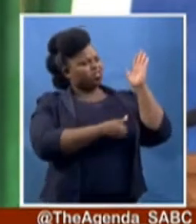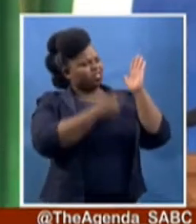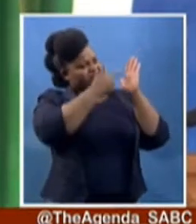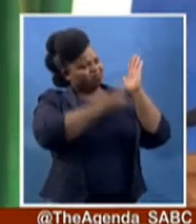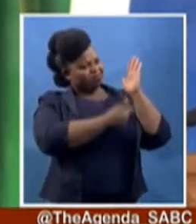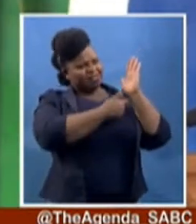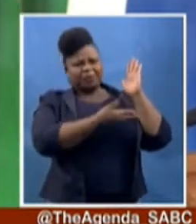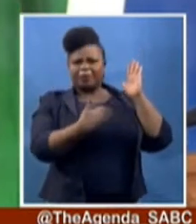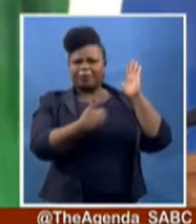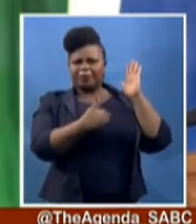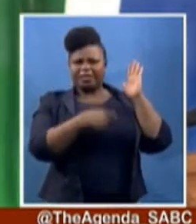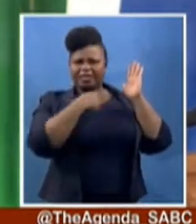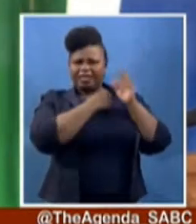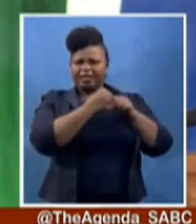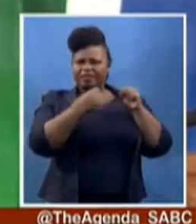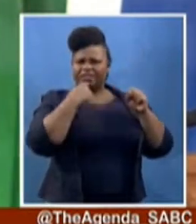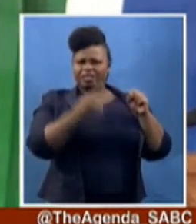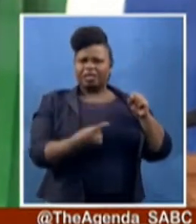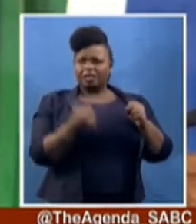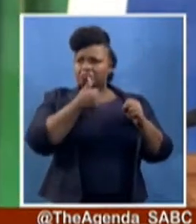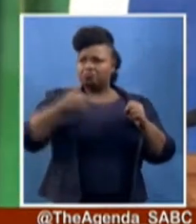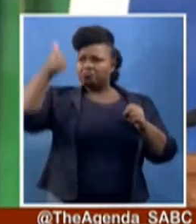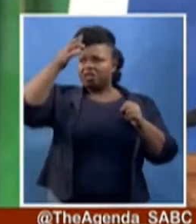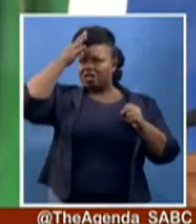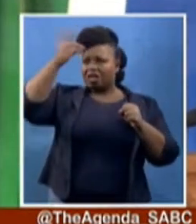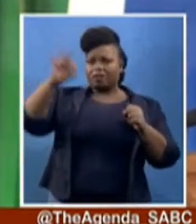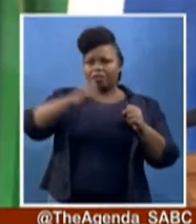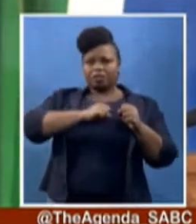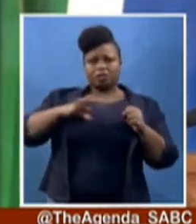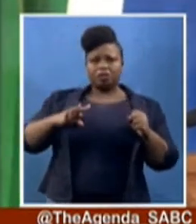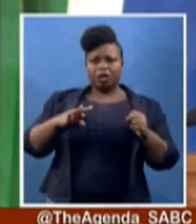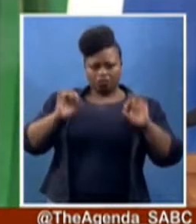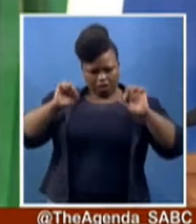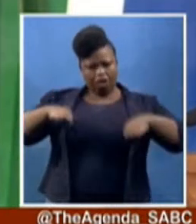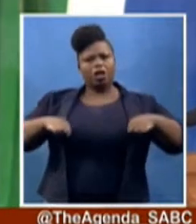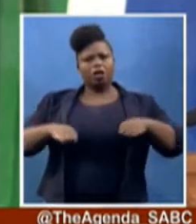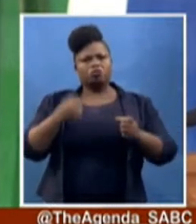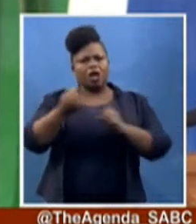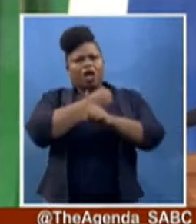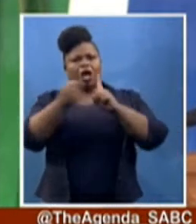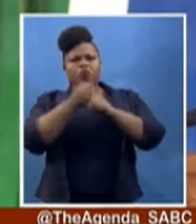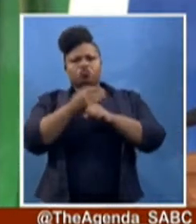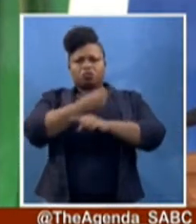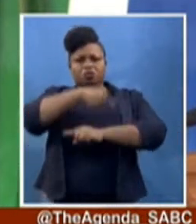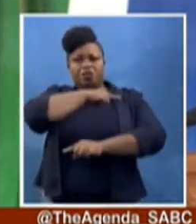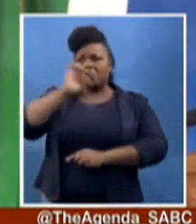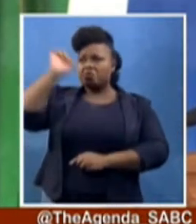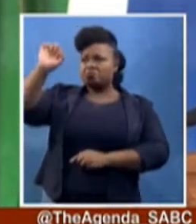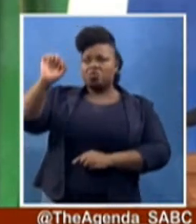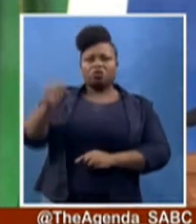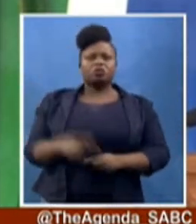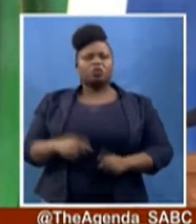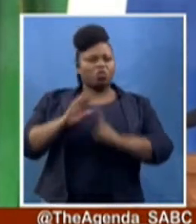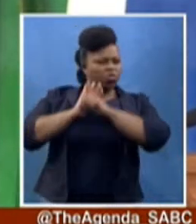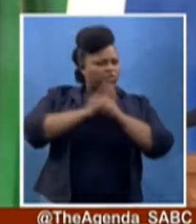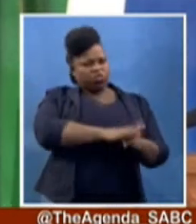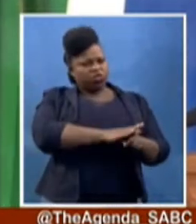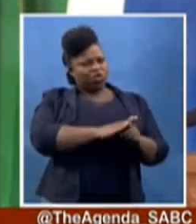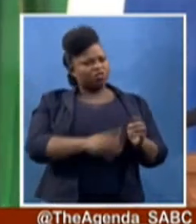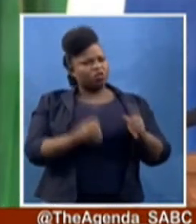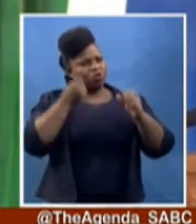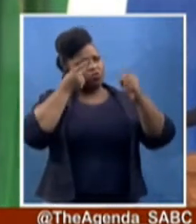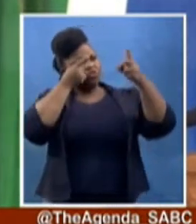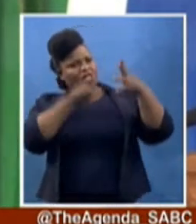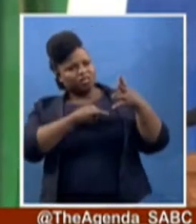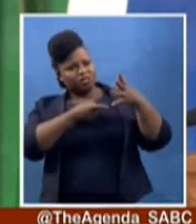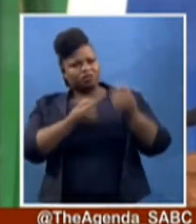in government are permitted to abuse their power to undermine the objective to secure the well-being of the